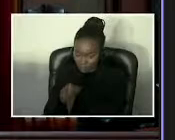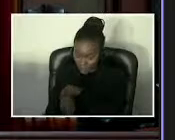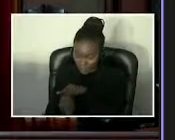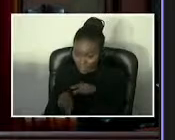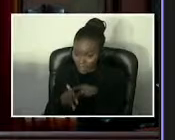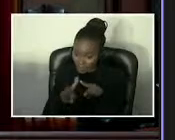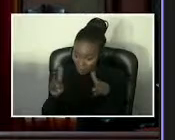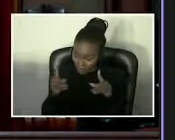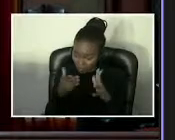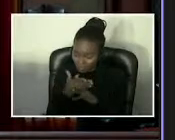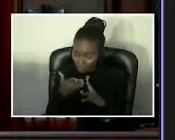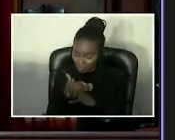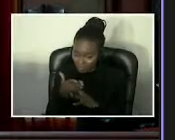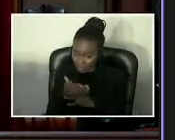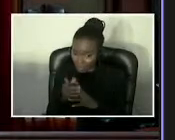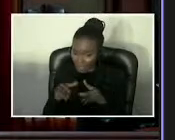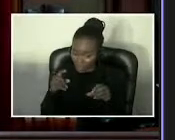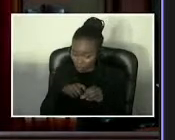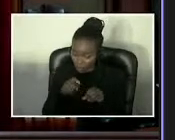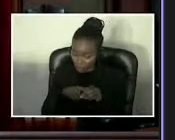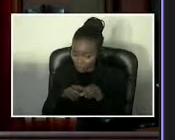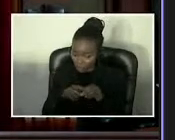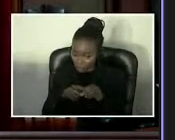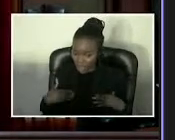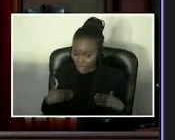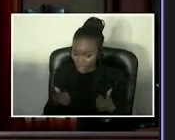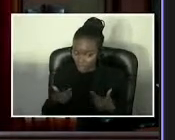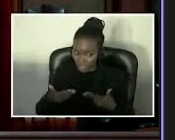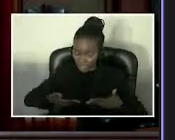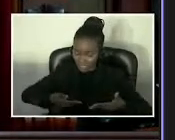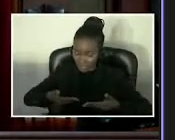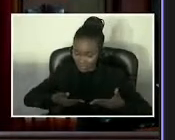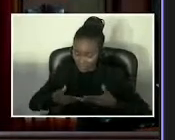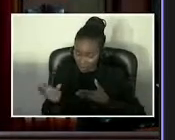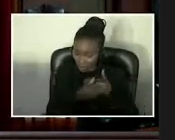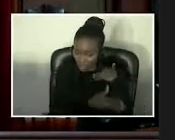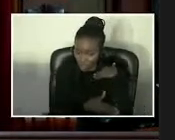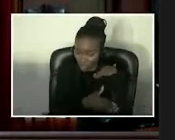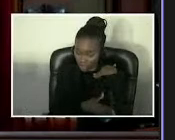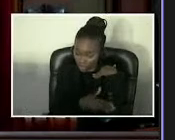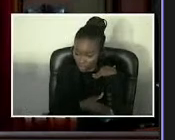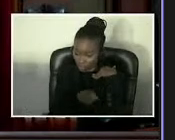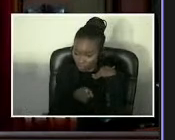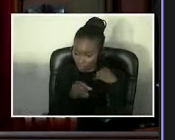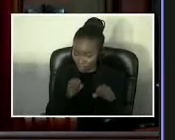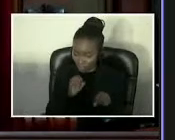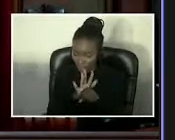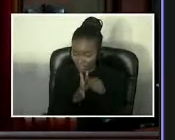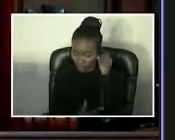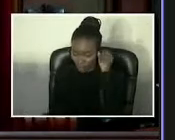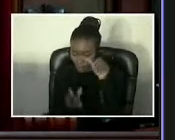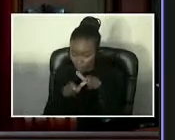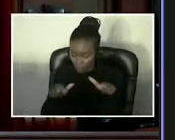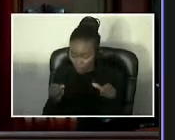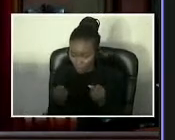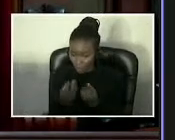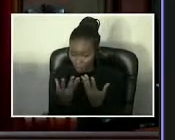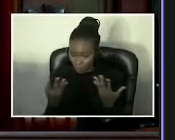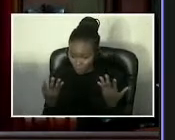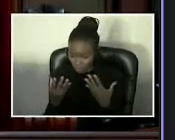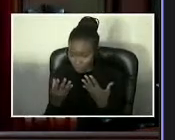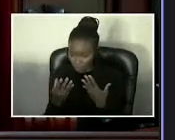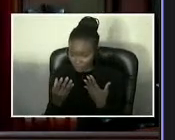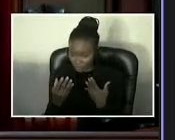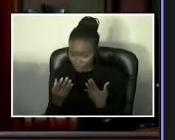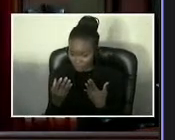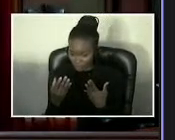quality of health services they were varying enormously across the country with the poor most of whom are africans receiving